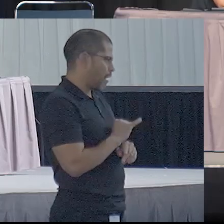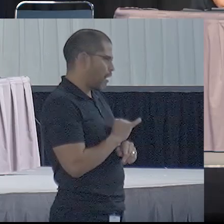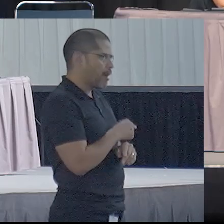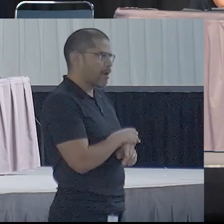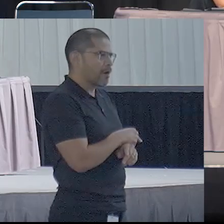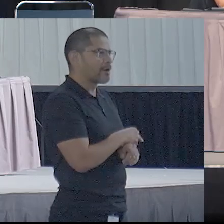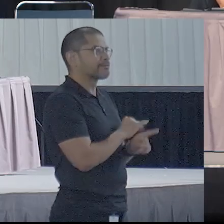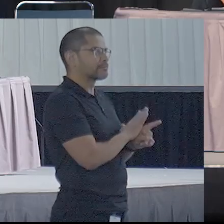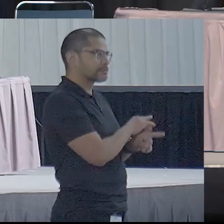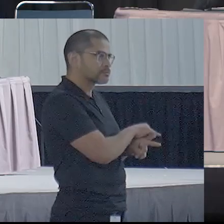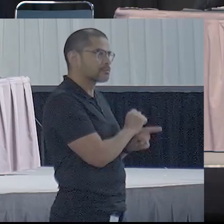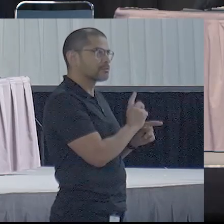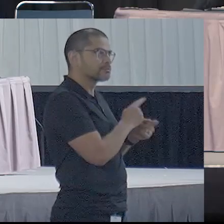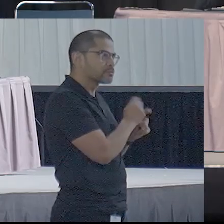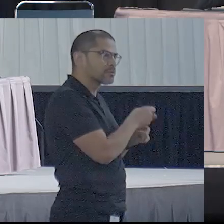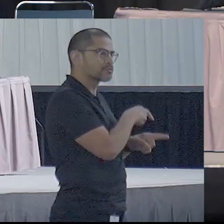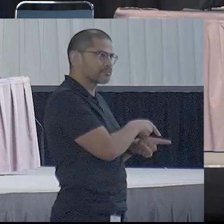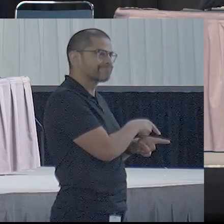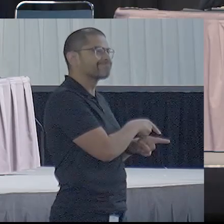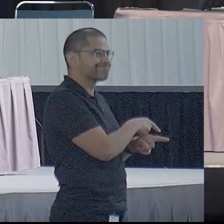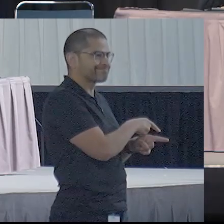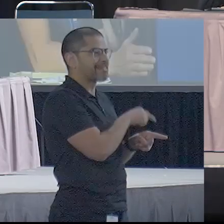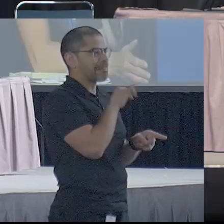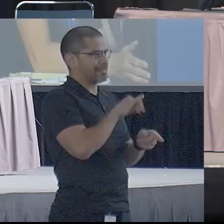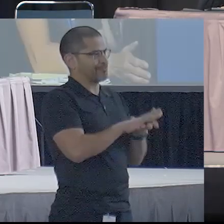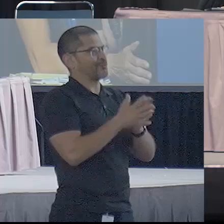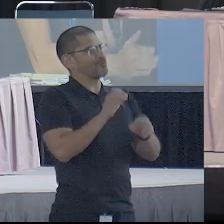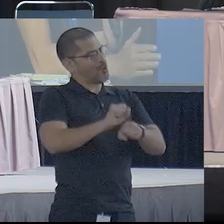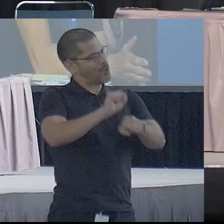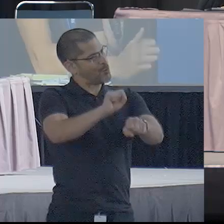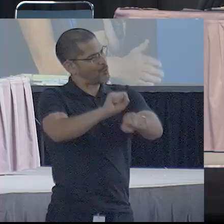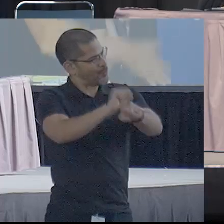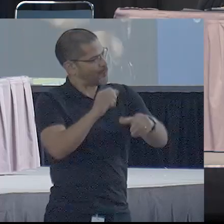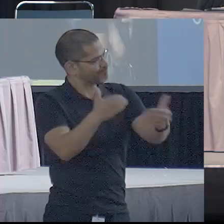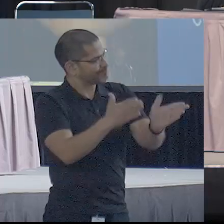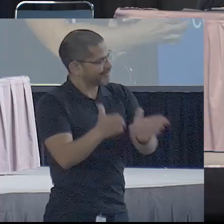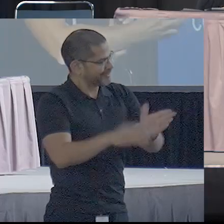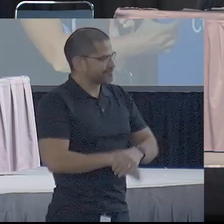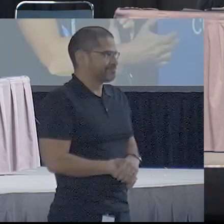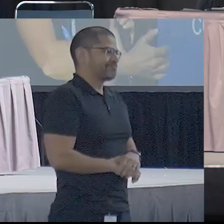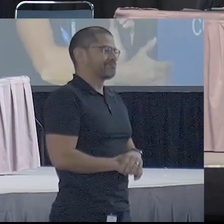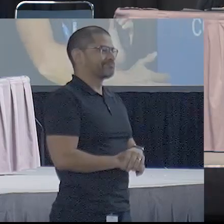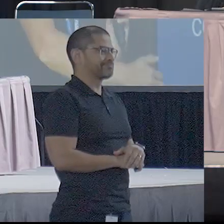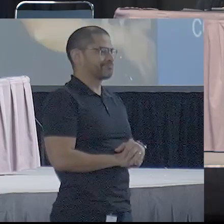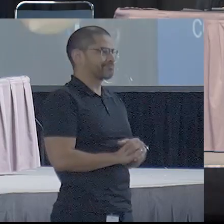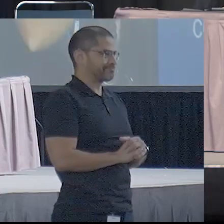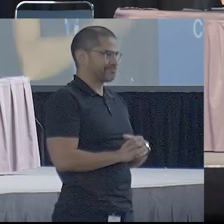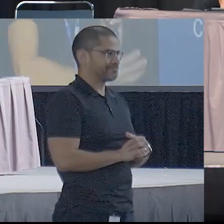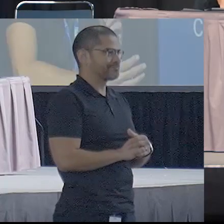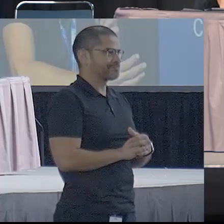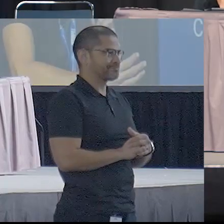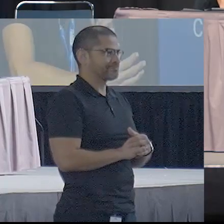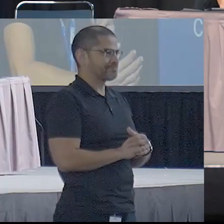So, in thinking about what individuals can do to advocate for themselves in inclusive planning, reaching out to the emergency management